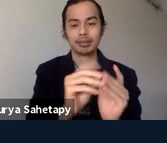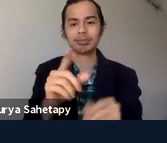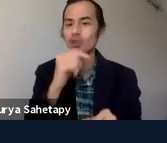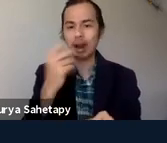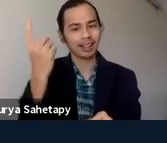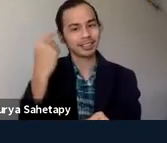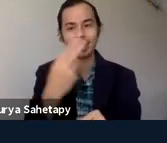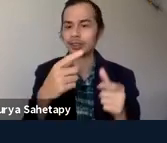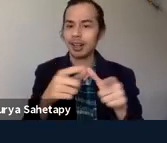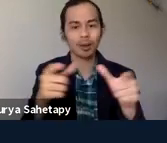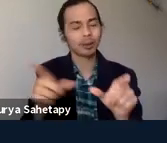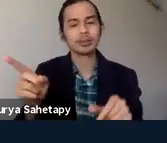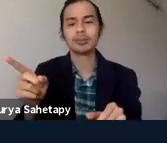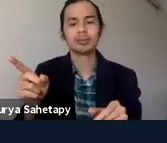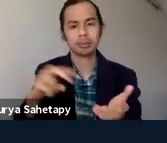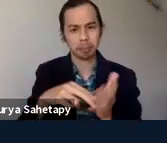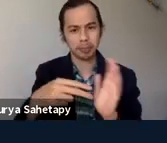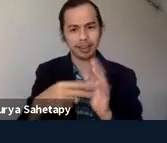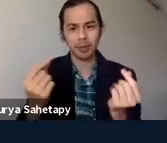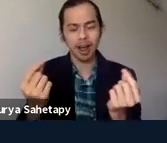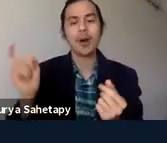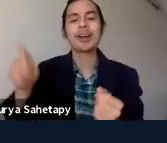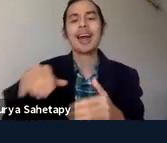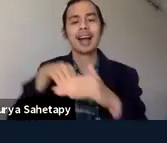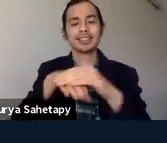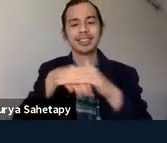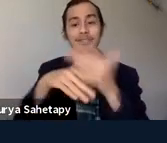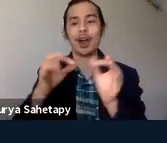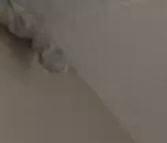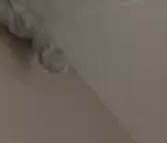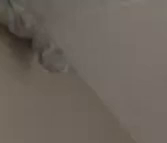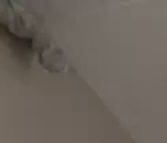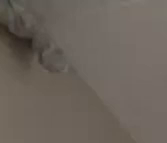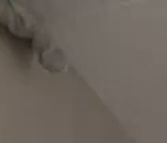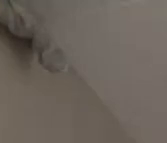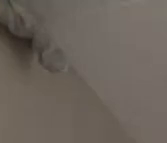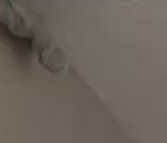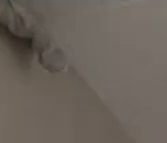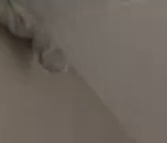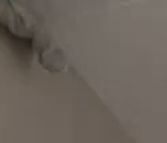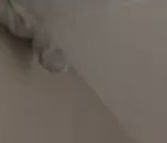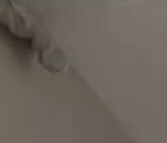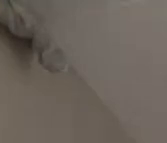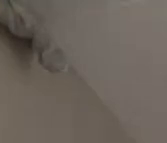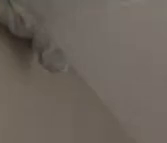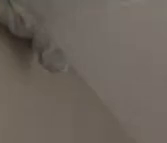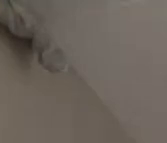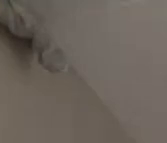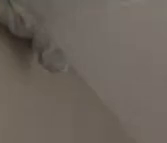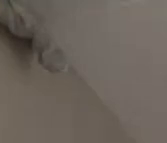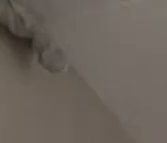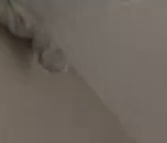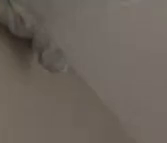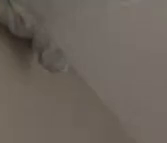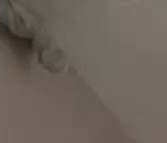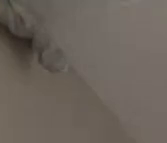Language. There was one person who came to the meeting, though, who did not use Indonesian Sign Language. And so that person needed the